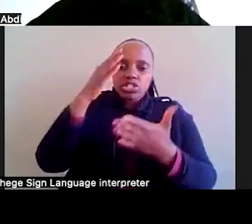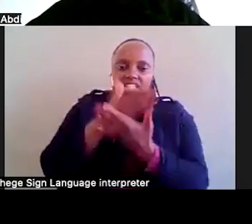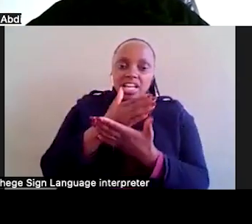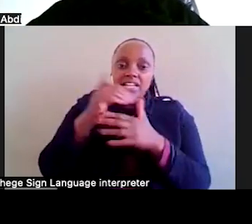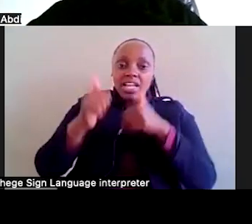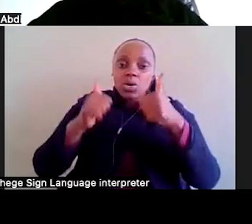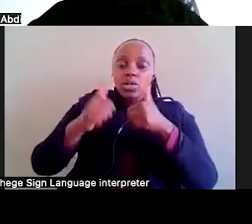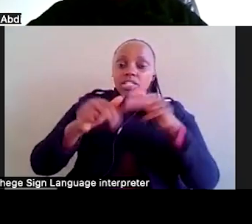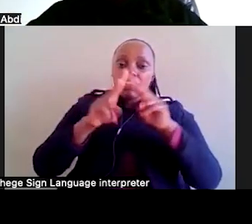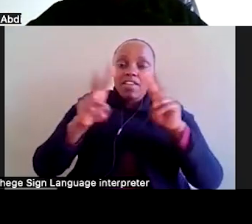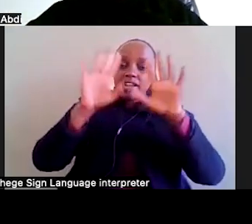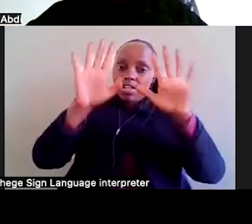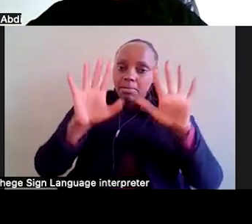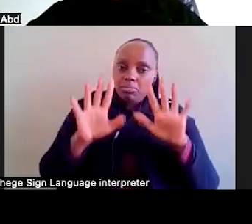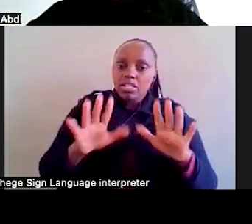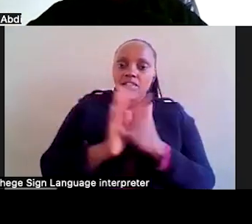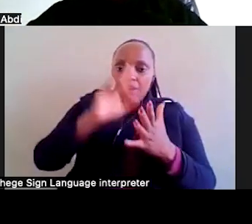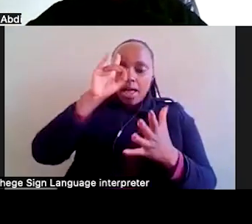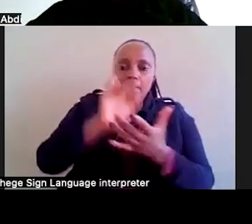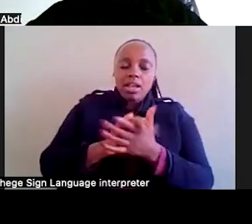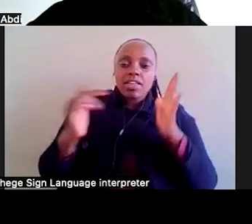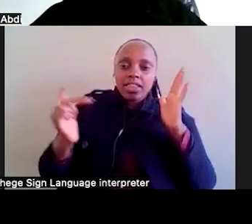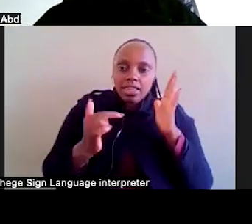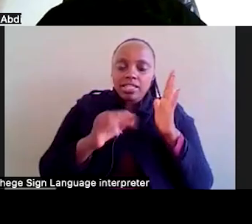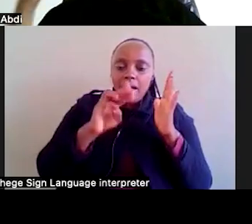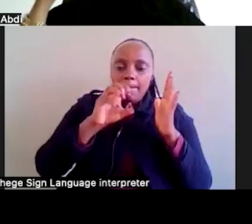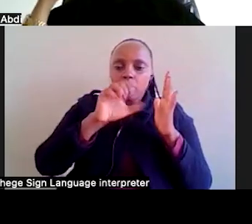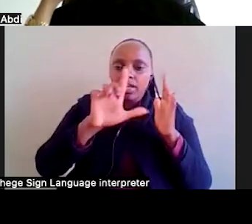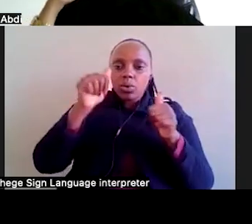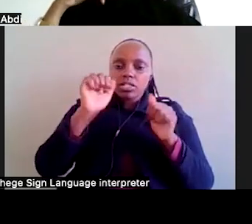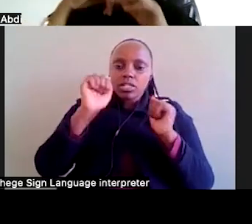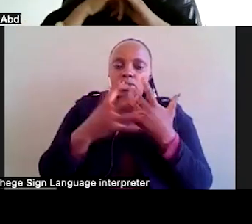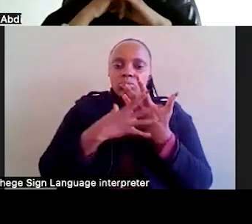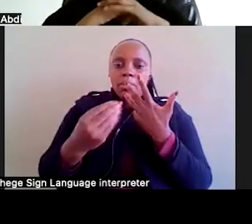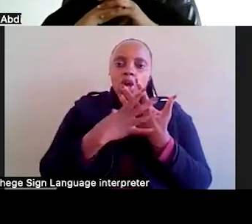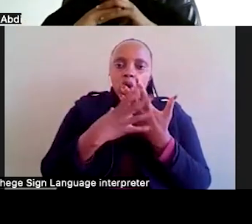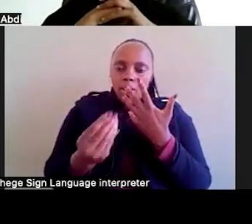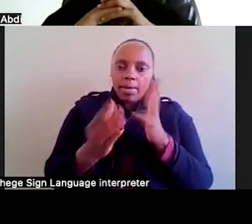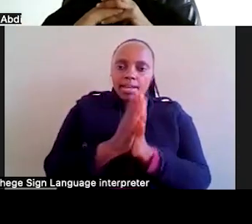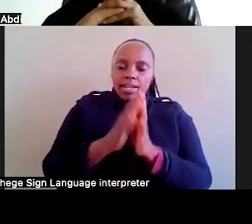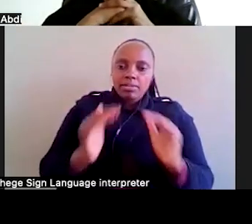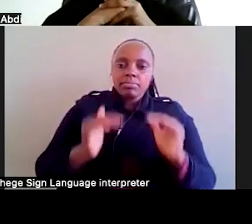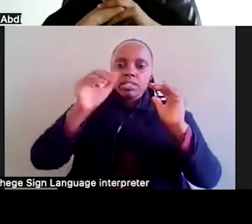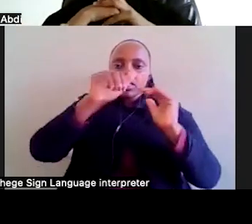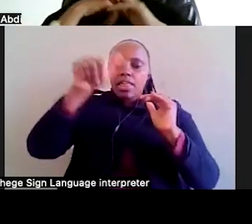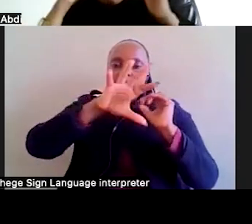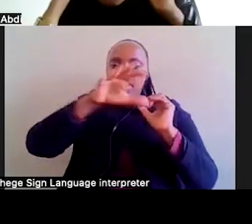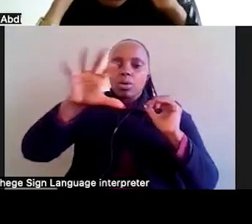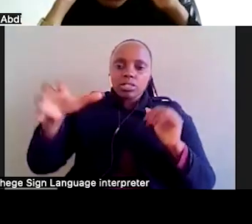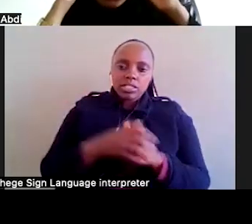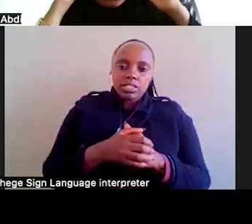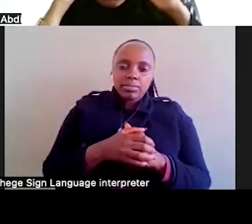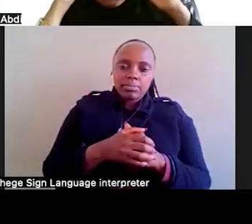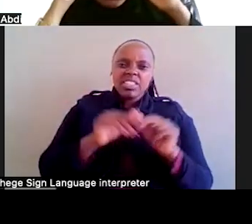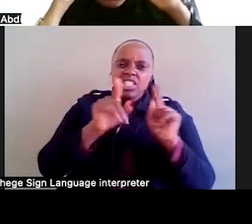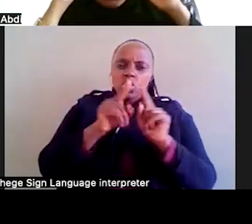very important. And I believe that this is a model that can be replicated and scaled in other counties. Let me also